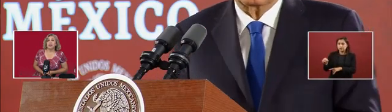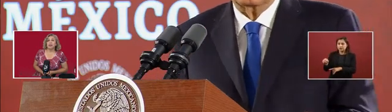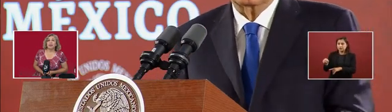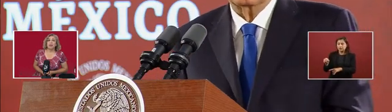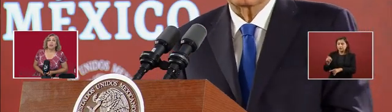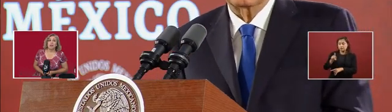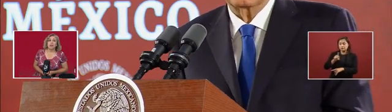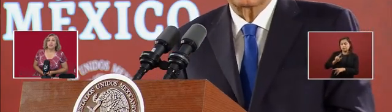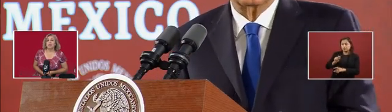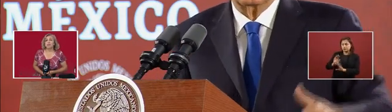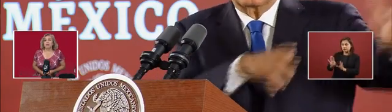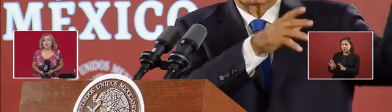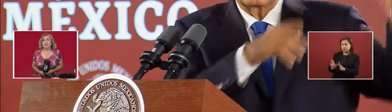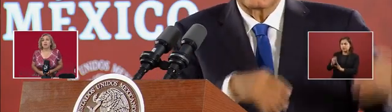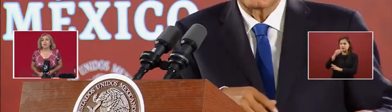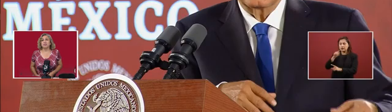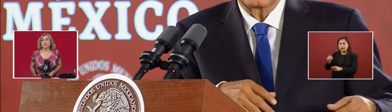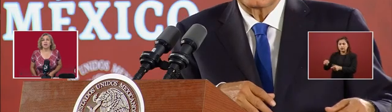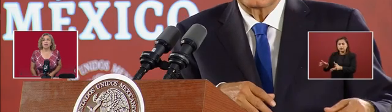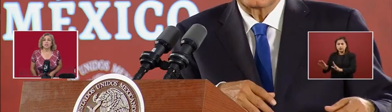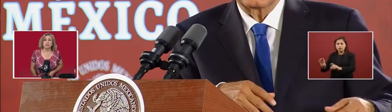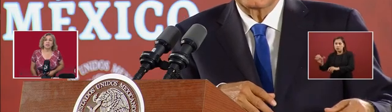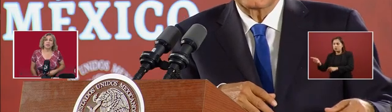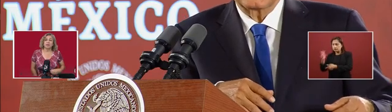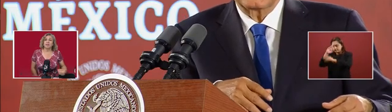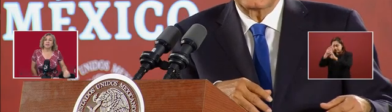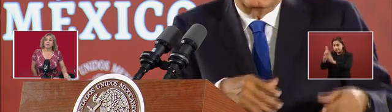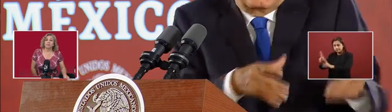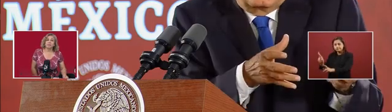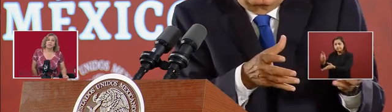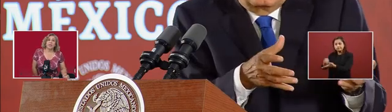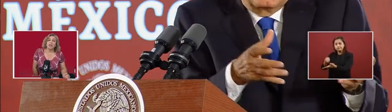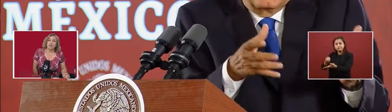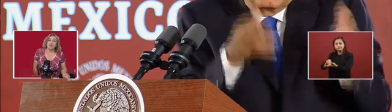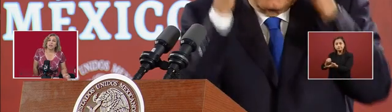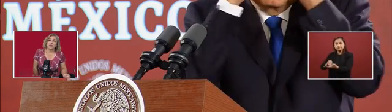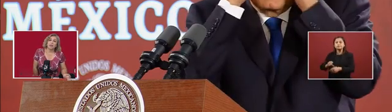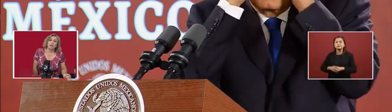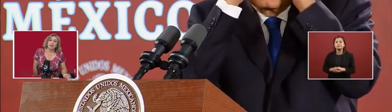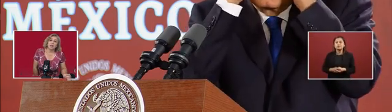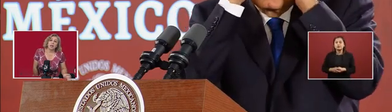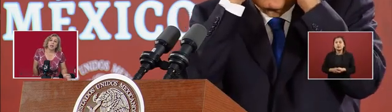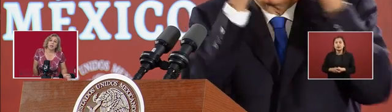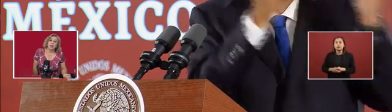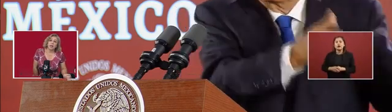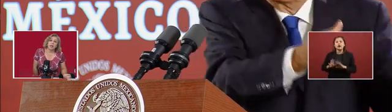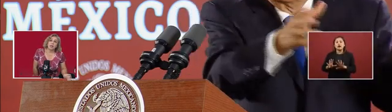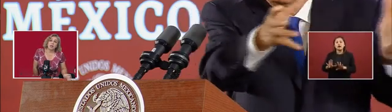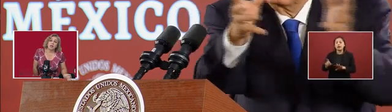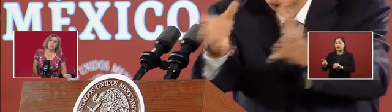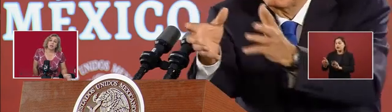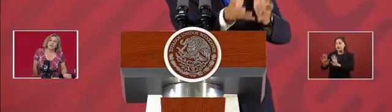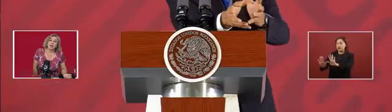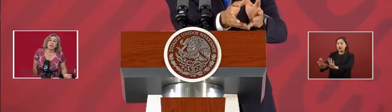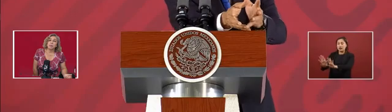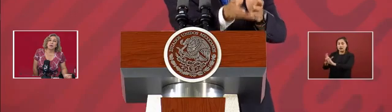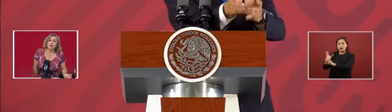the workers atender and to los motivos de la attend empresa to the y motives lo de of the el company Instituto and for the para